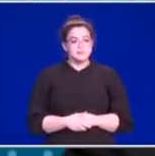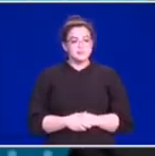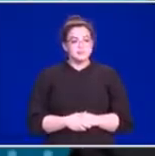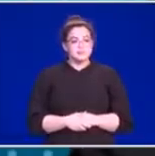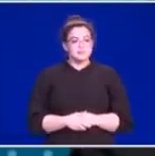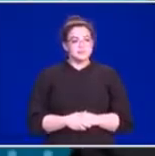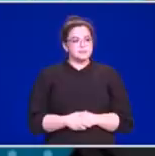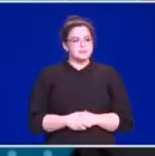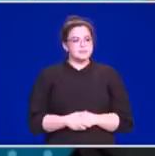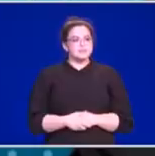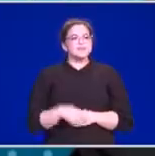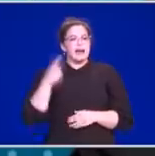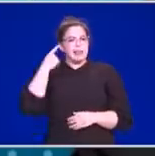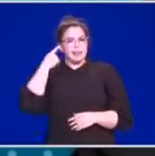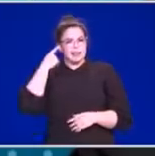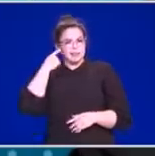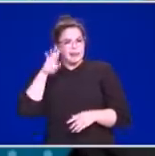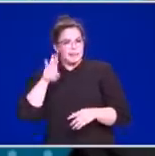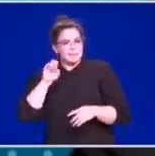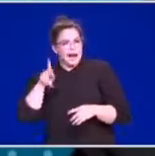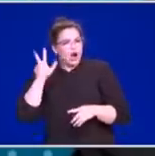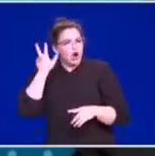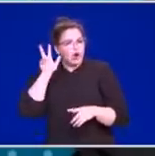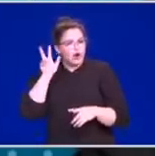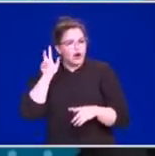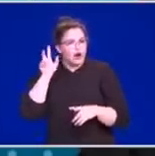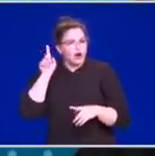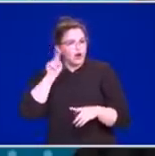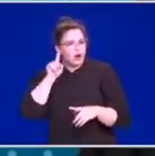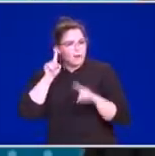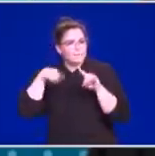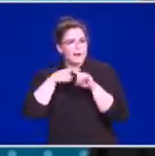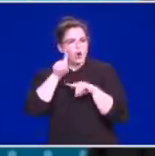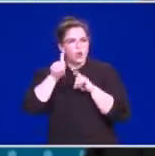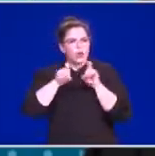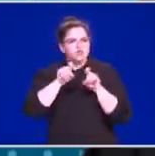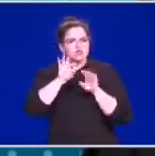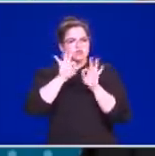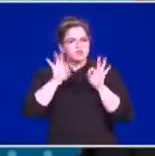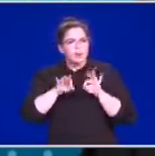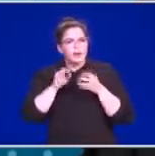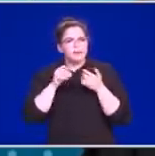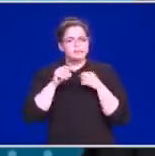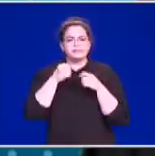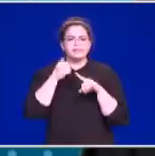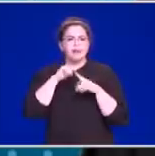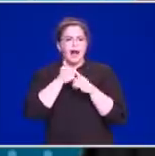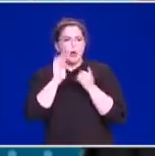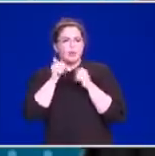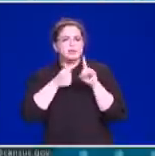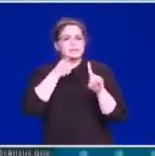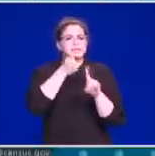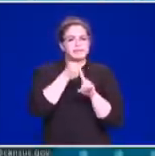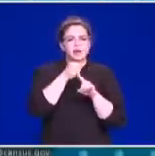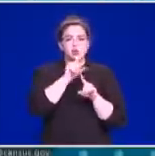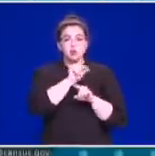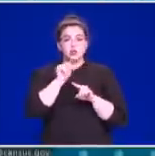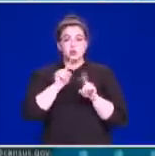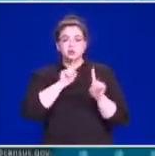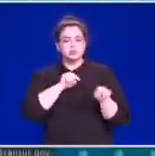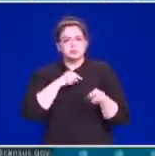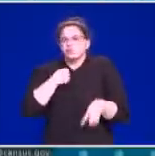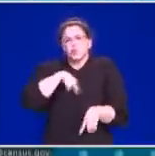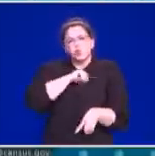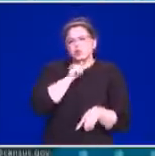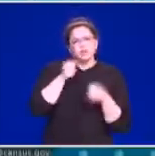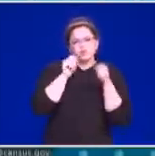Mike, I think I'm back online, and I heard the question was about the question format and the impacts on the 2020 results. That's correct. So we're not surprised about the results that